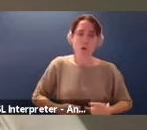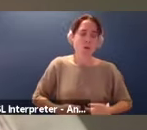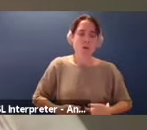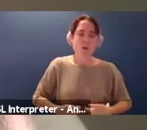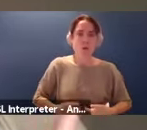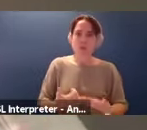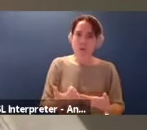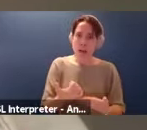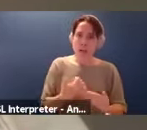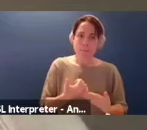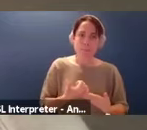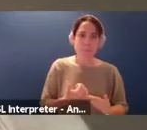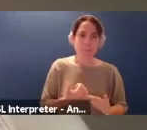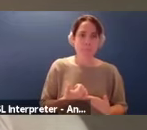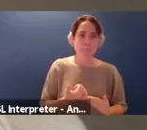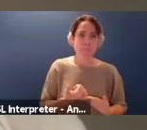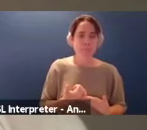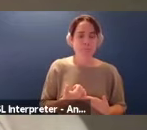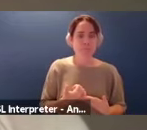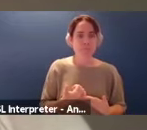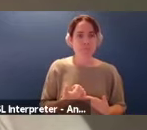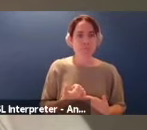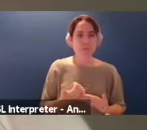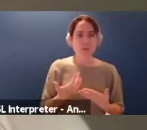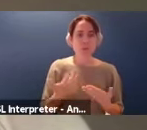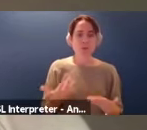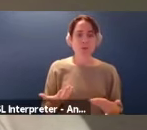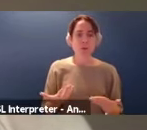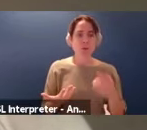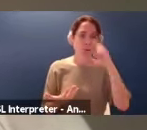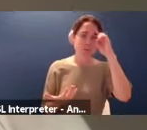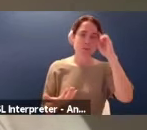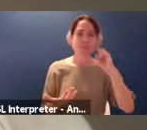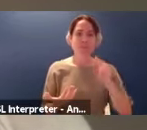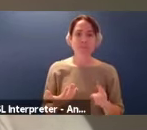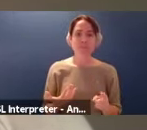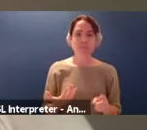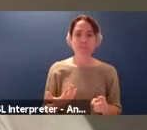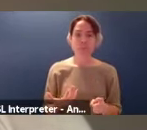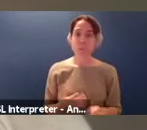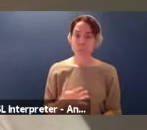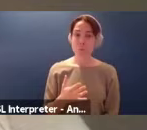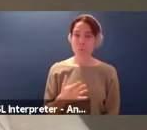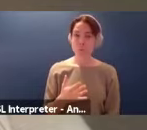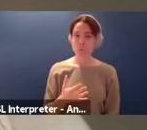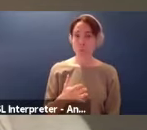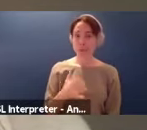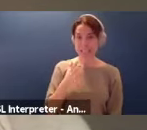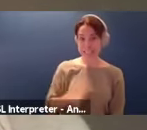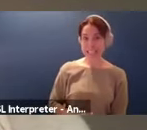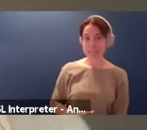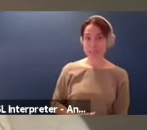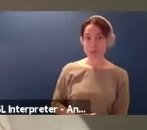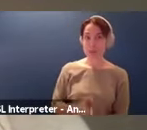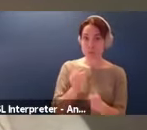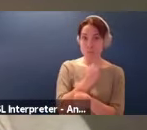be able to have conversations about what those what those what the dharma can offer to those kinds of issues